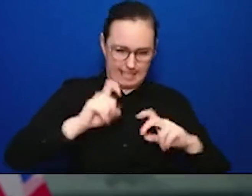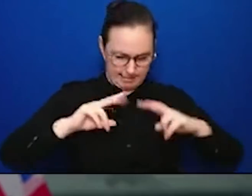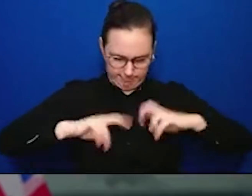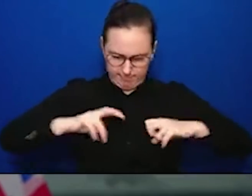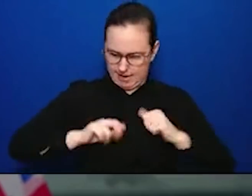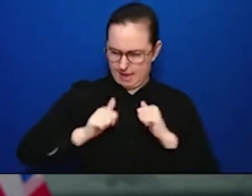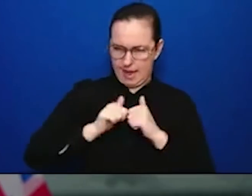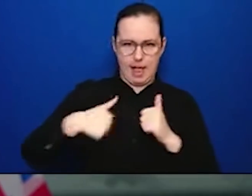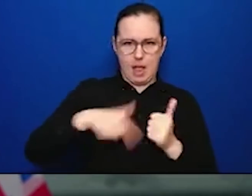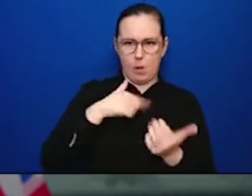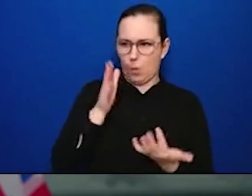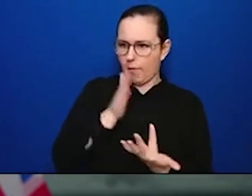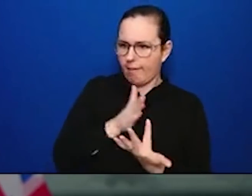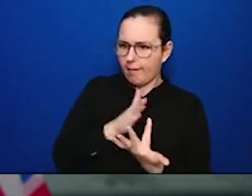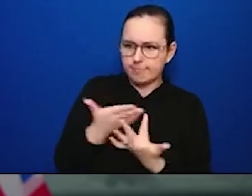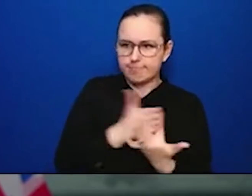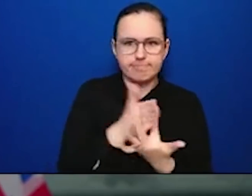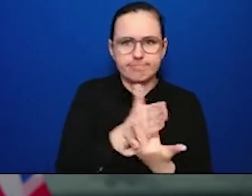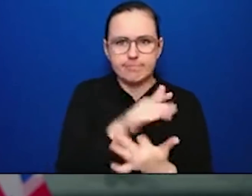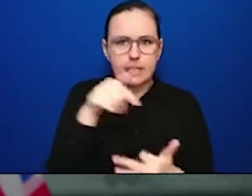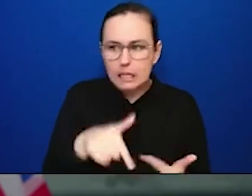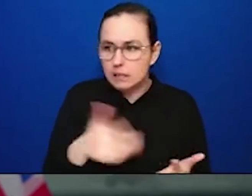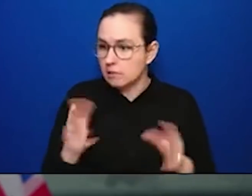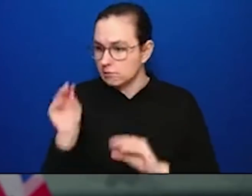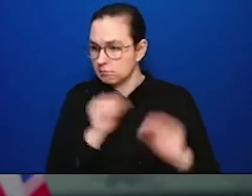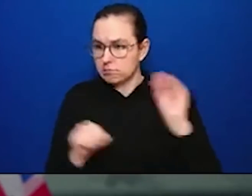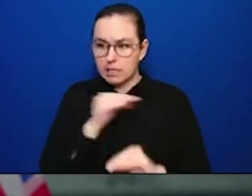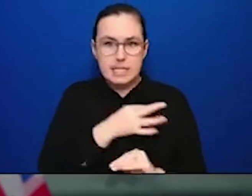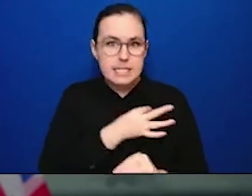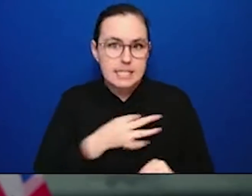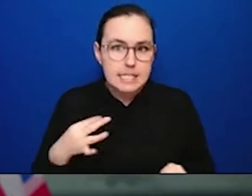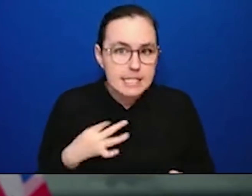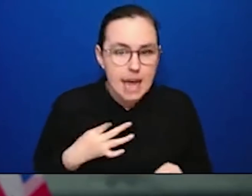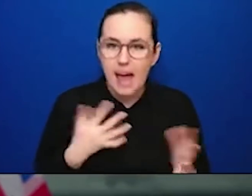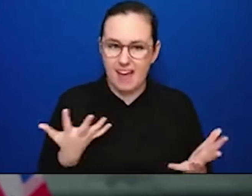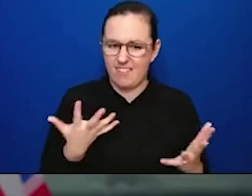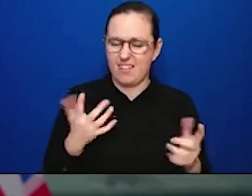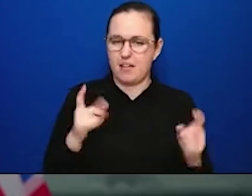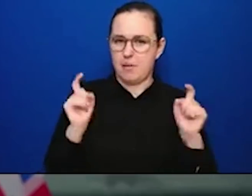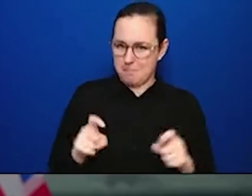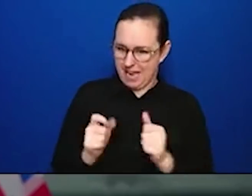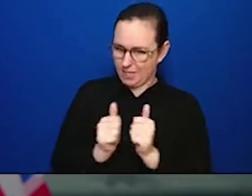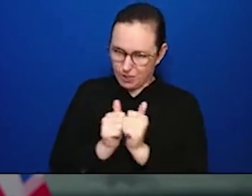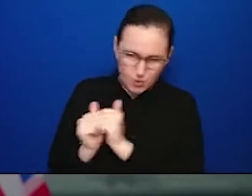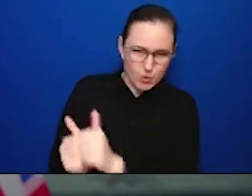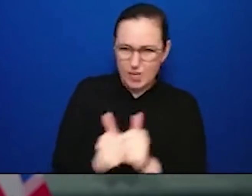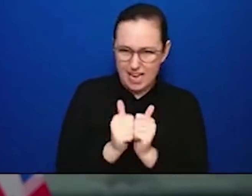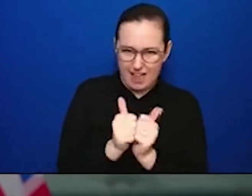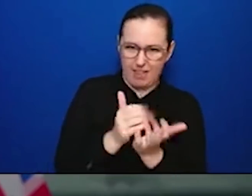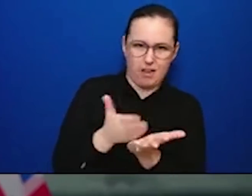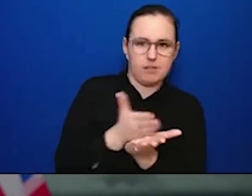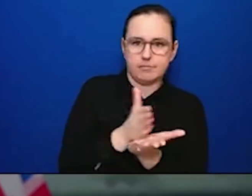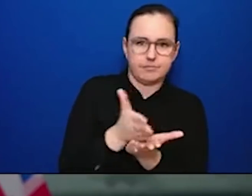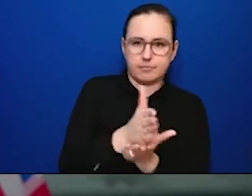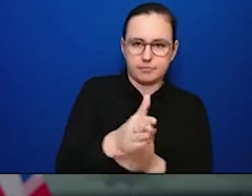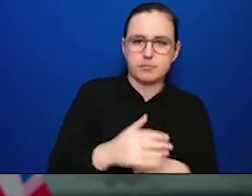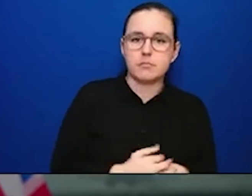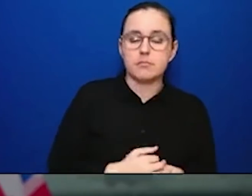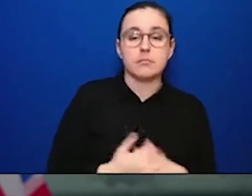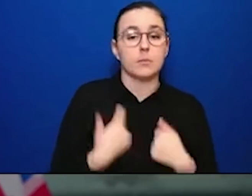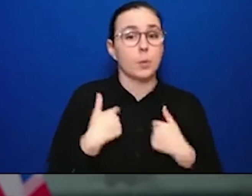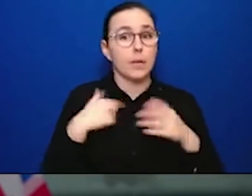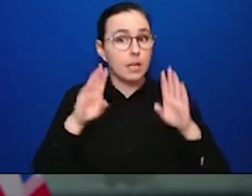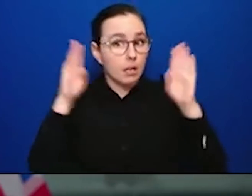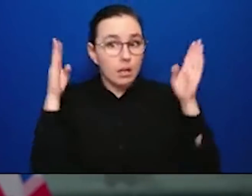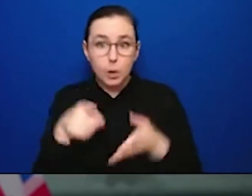And it is part of how we're working in schools to make sure that we can keep them open for the important role that they